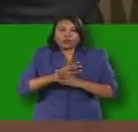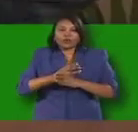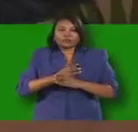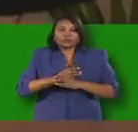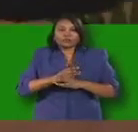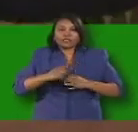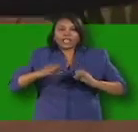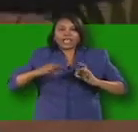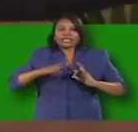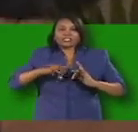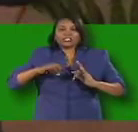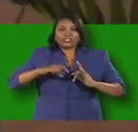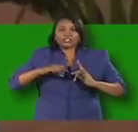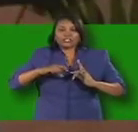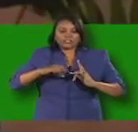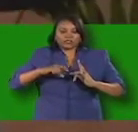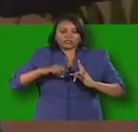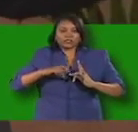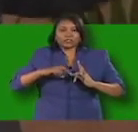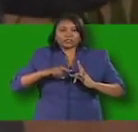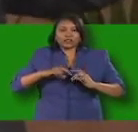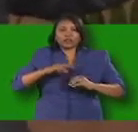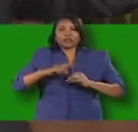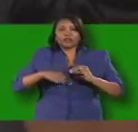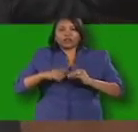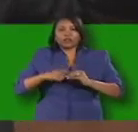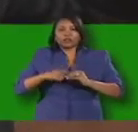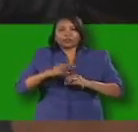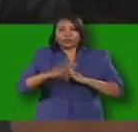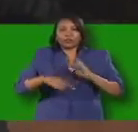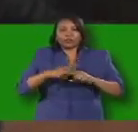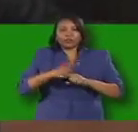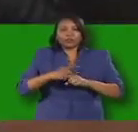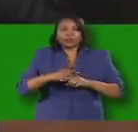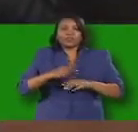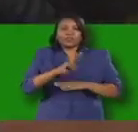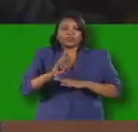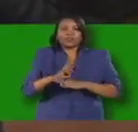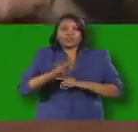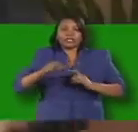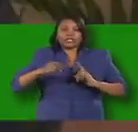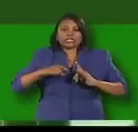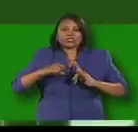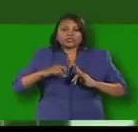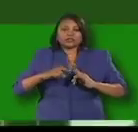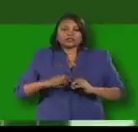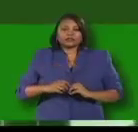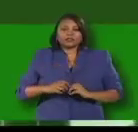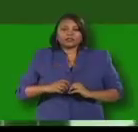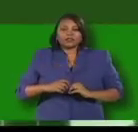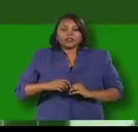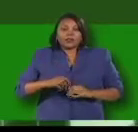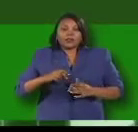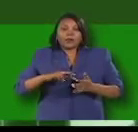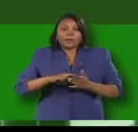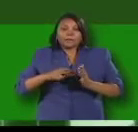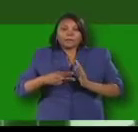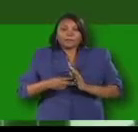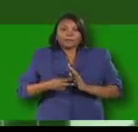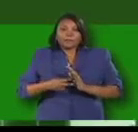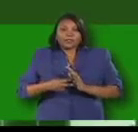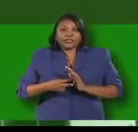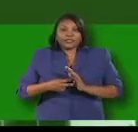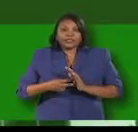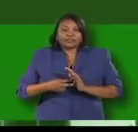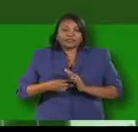Digitization, forget the analog world, we're now going to a more digital world. That has very big advantages. Digital broadcasting, for example, is much more